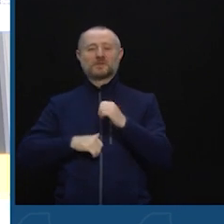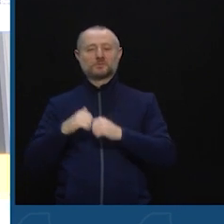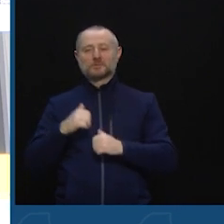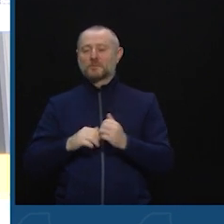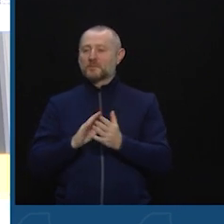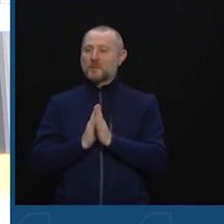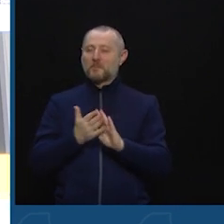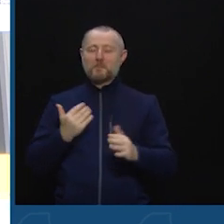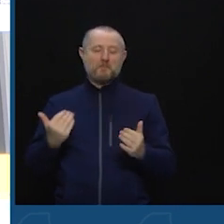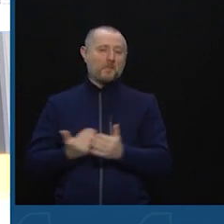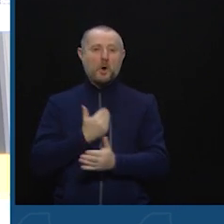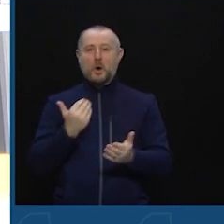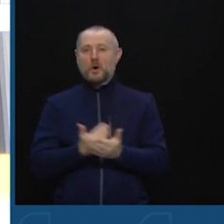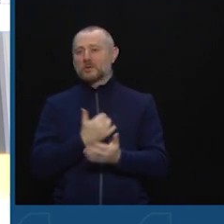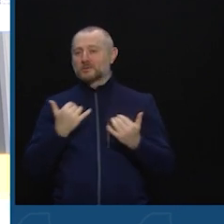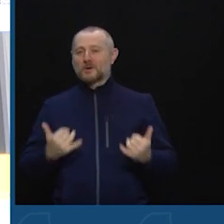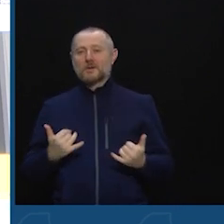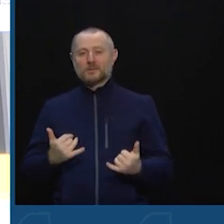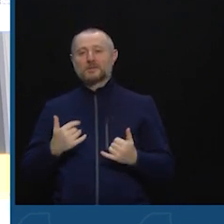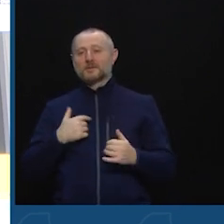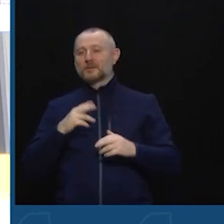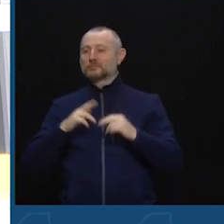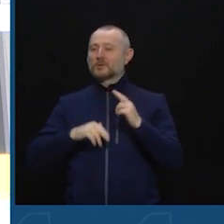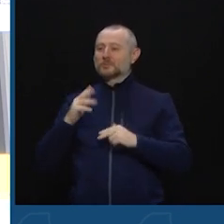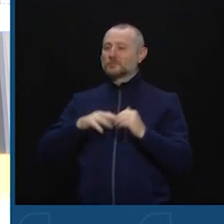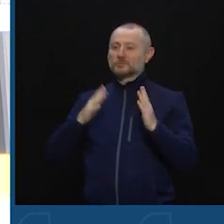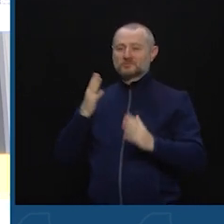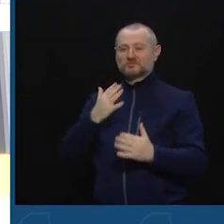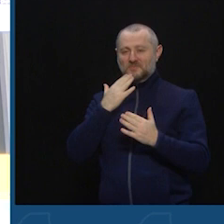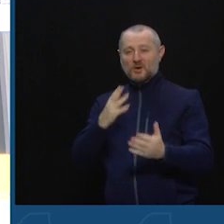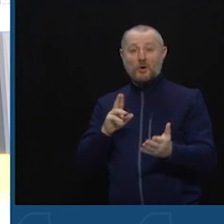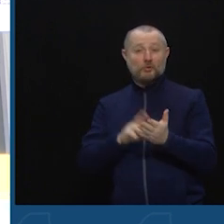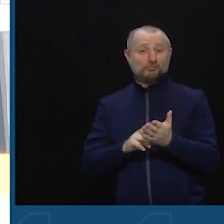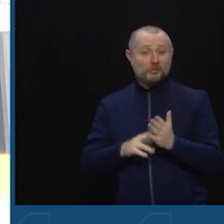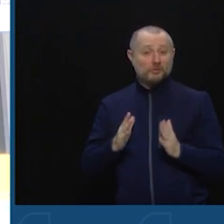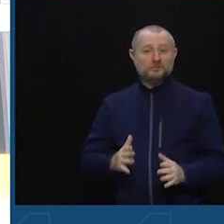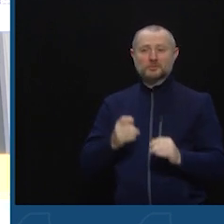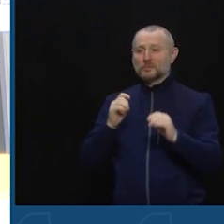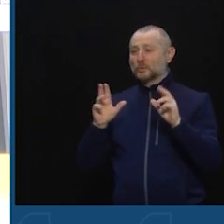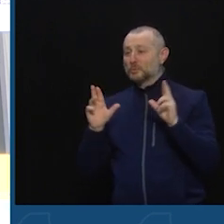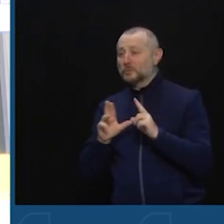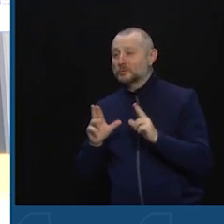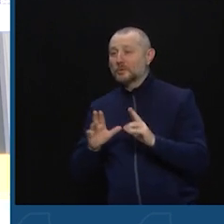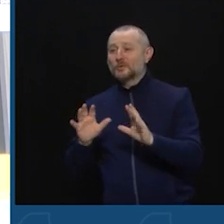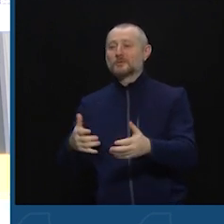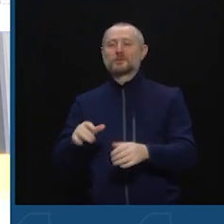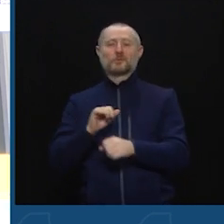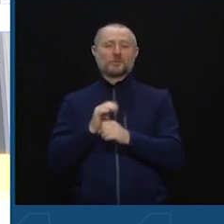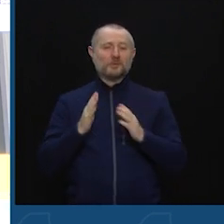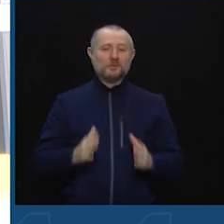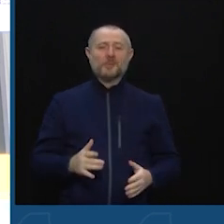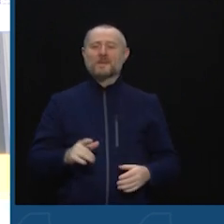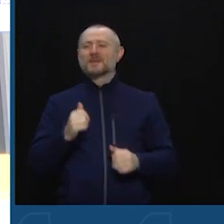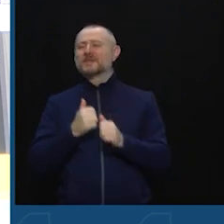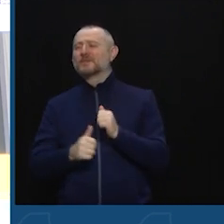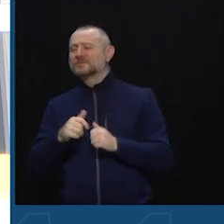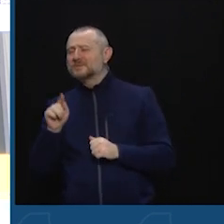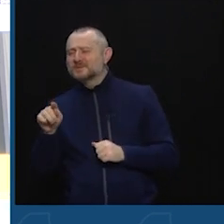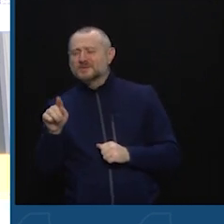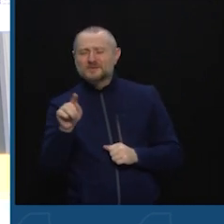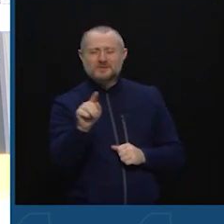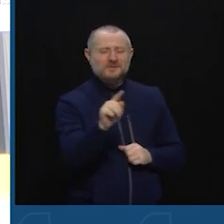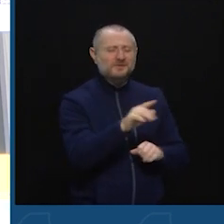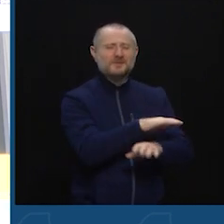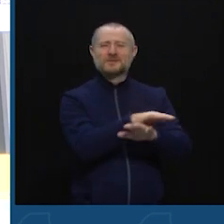the contractors, subcontractors, union construction workers, and every single person who